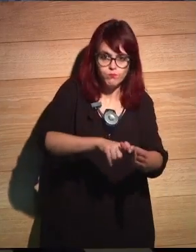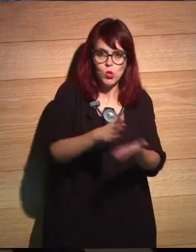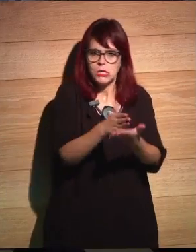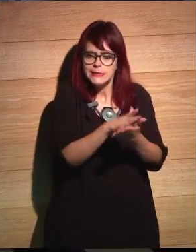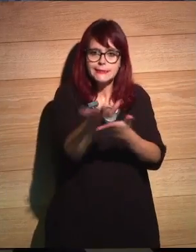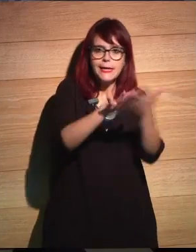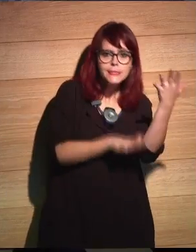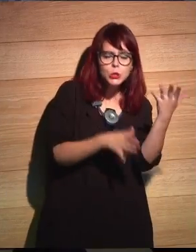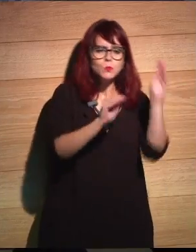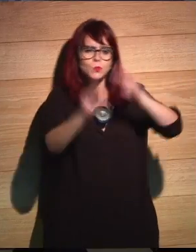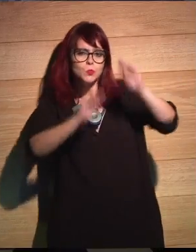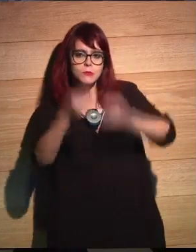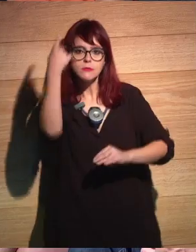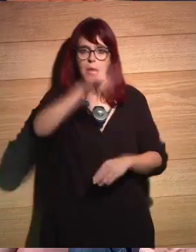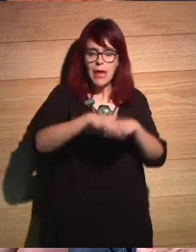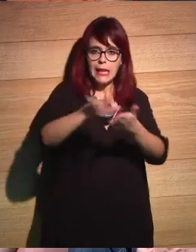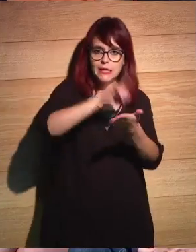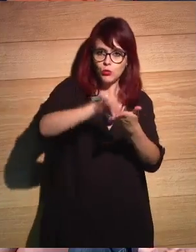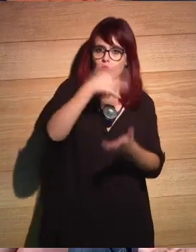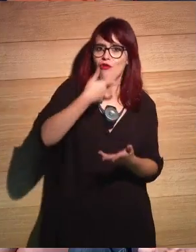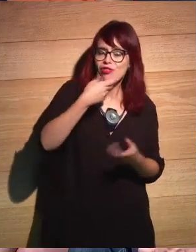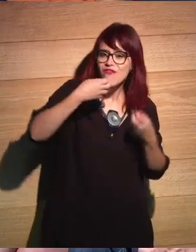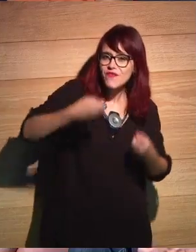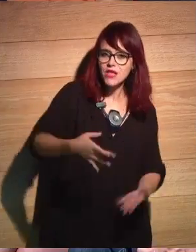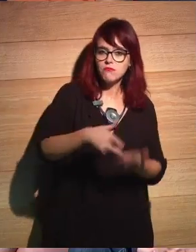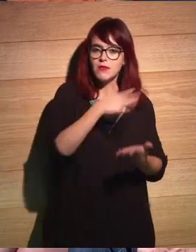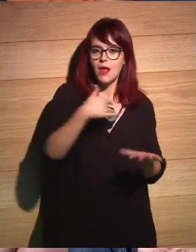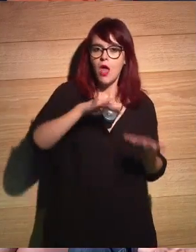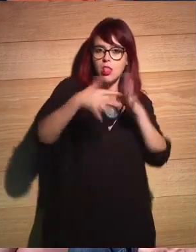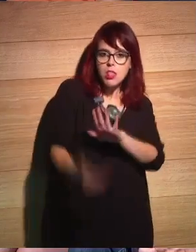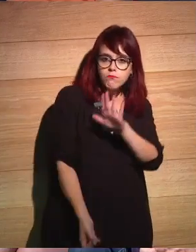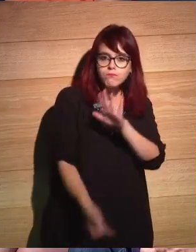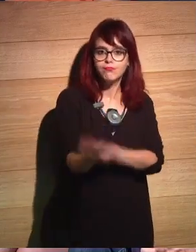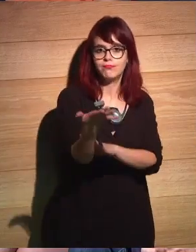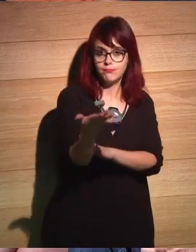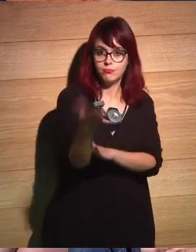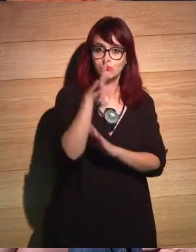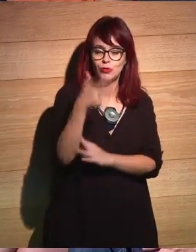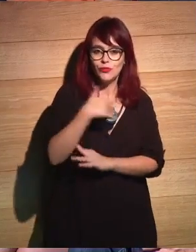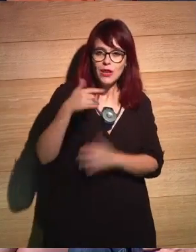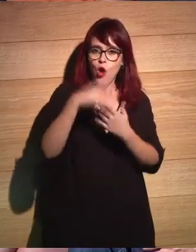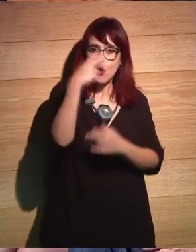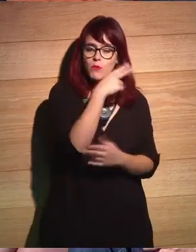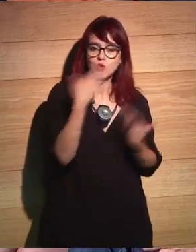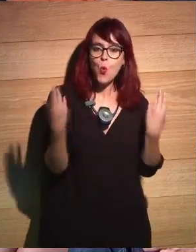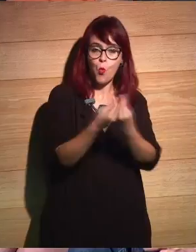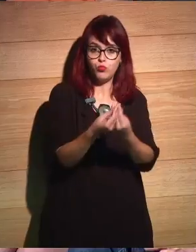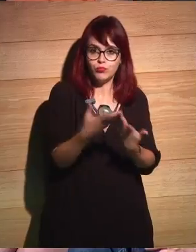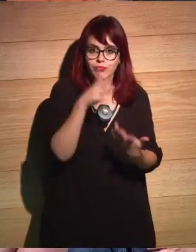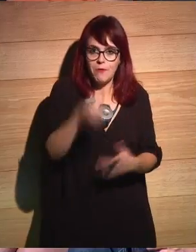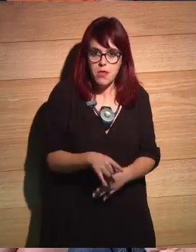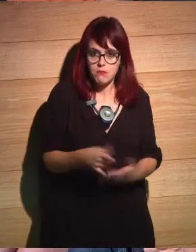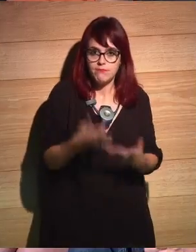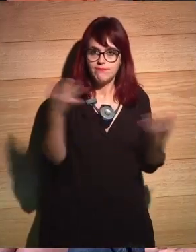are editors that really get involved. They know that you are writing literature, and that and they have to promote that, and they